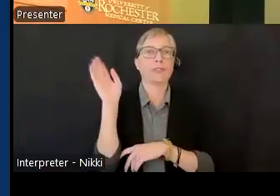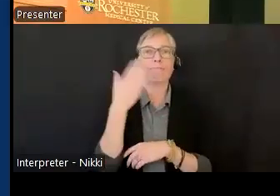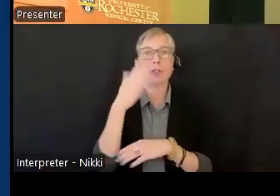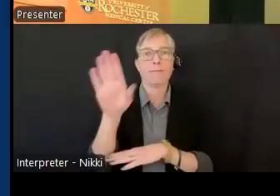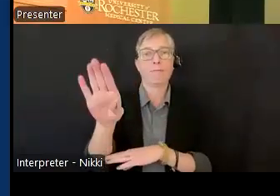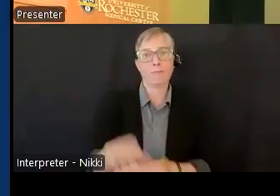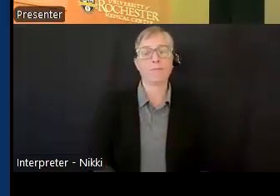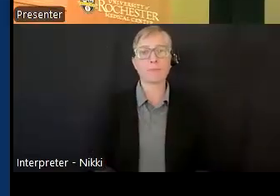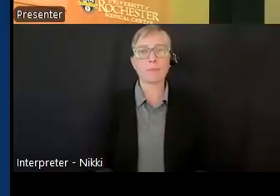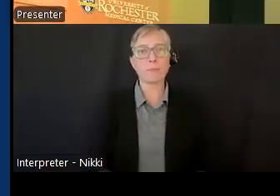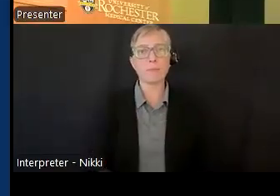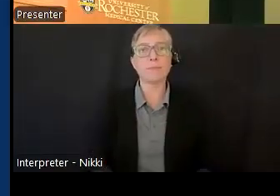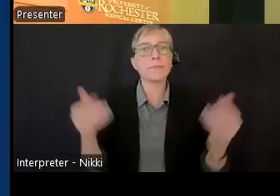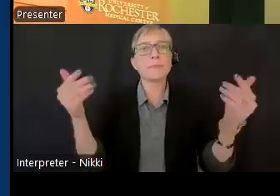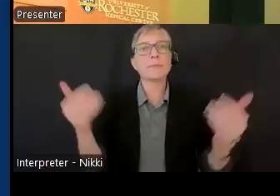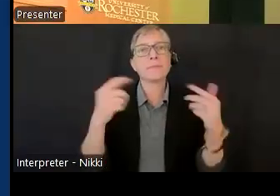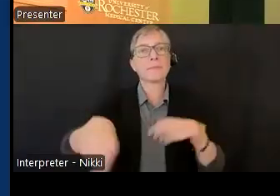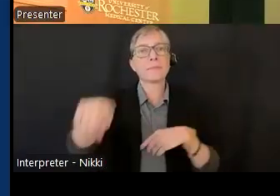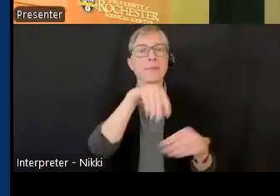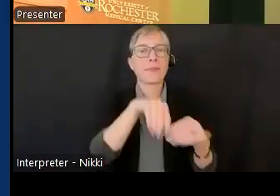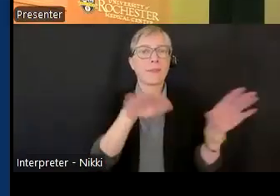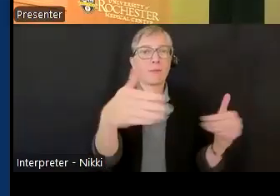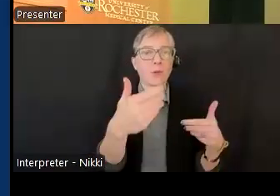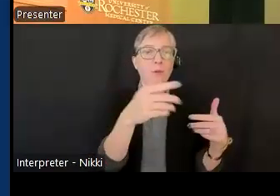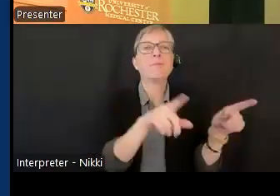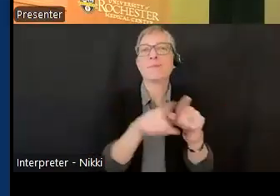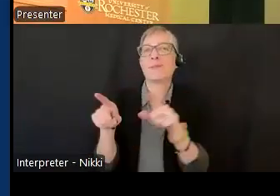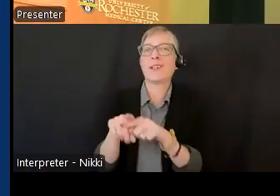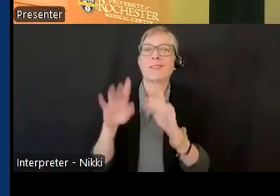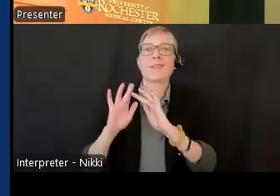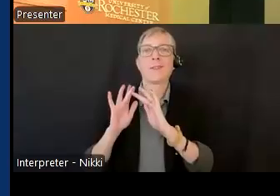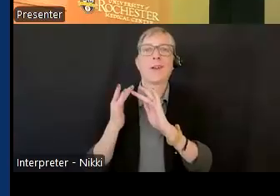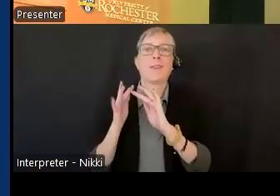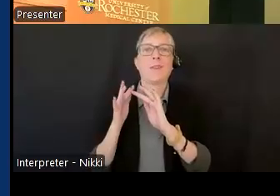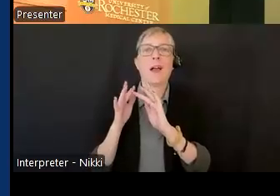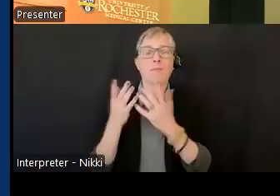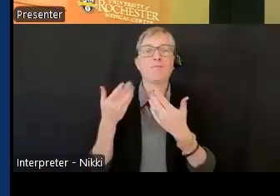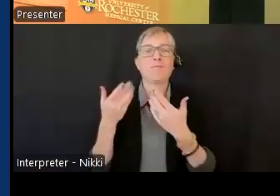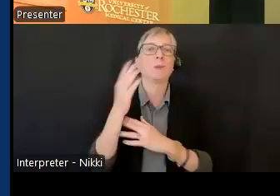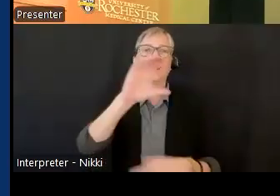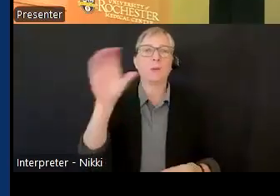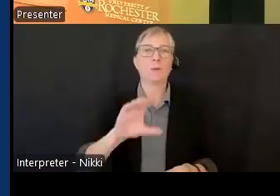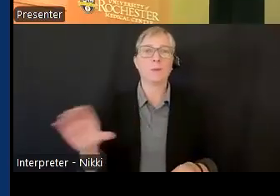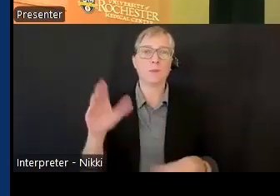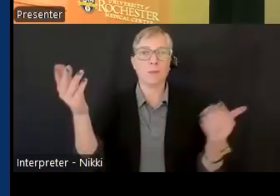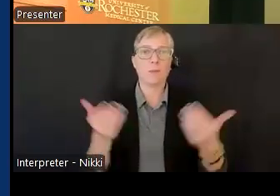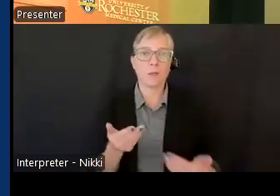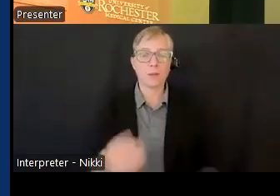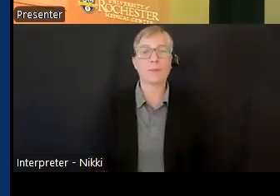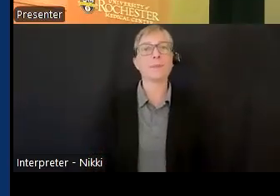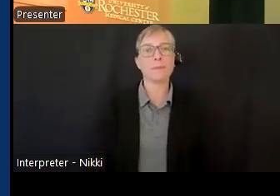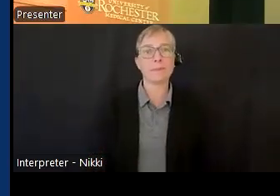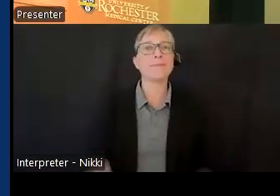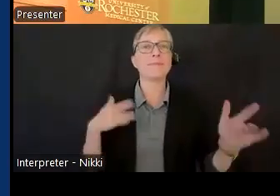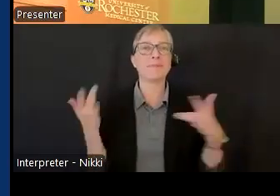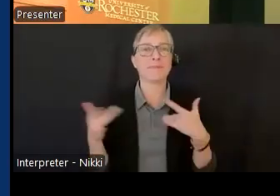I would like to welcome all of you who are here in the room, as well as those of you who are joining us by Zoom to today's session. We're very excited